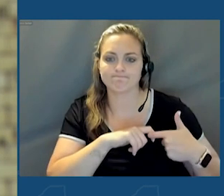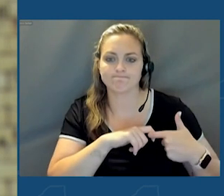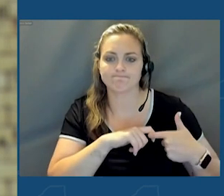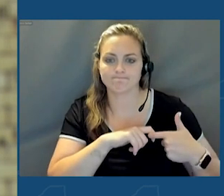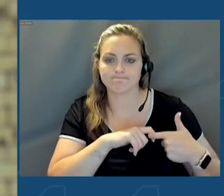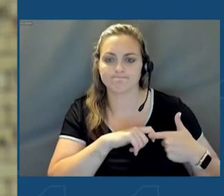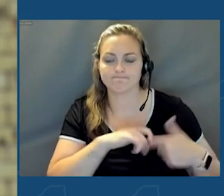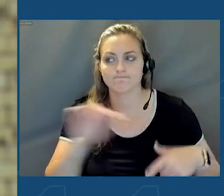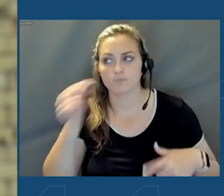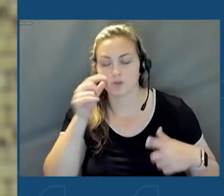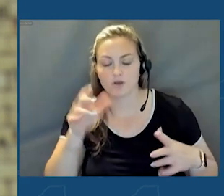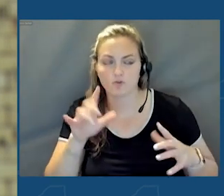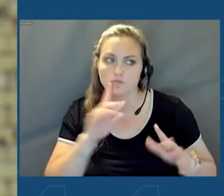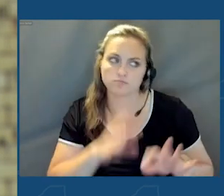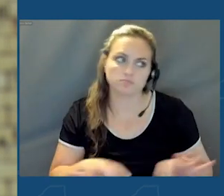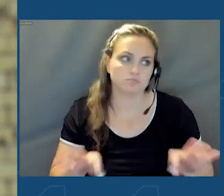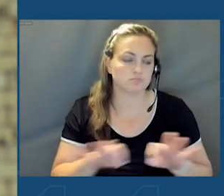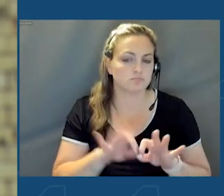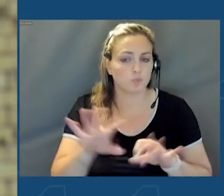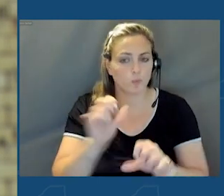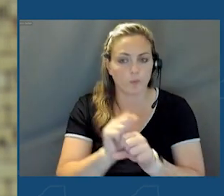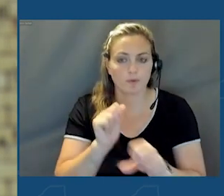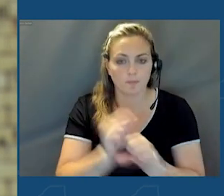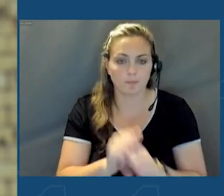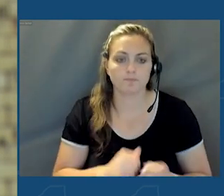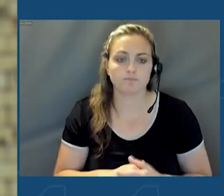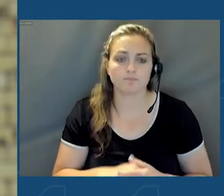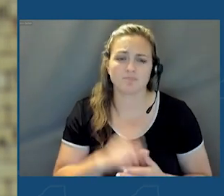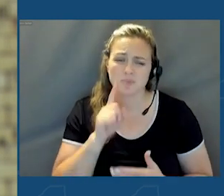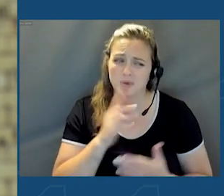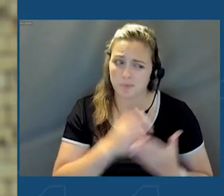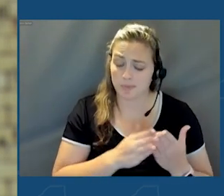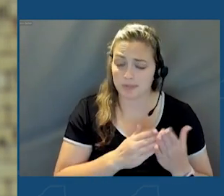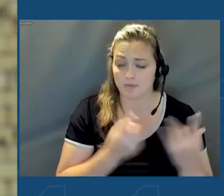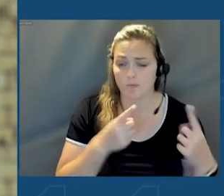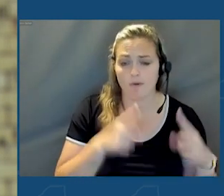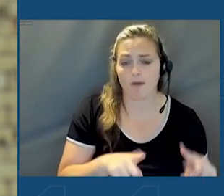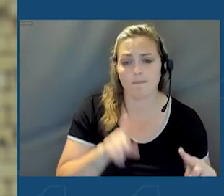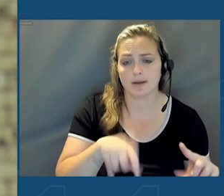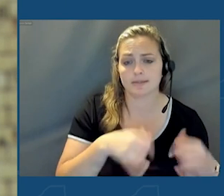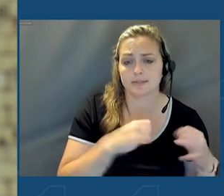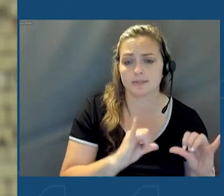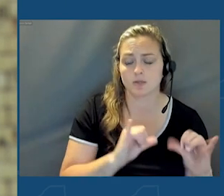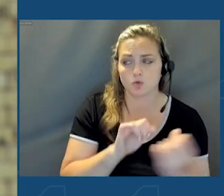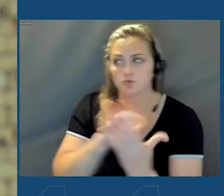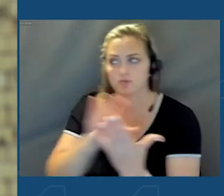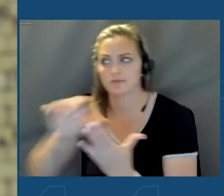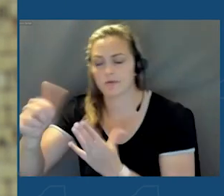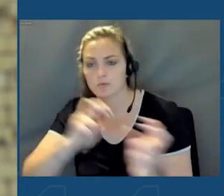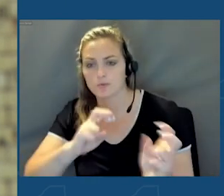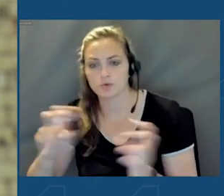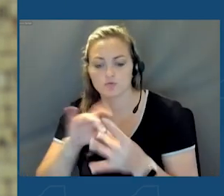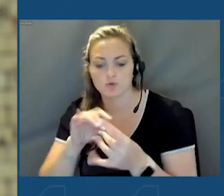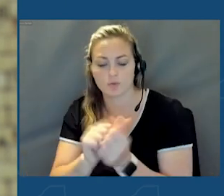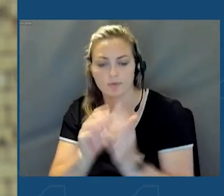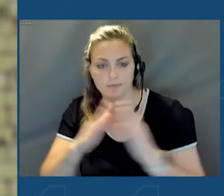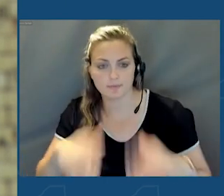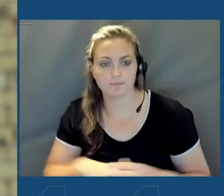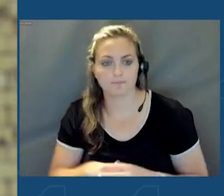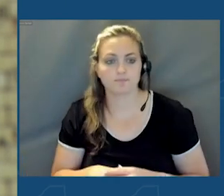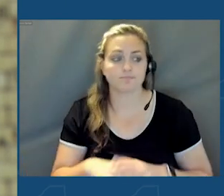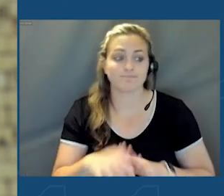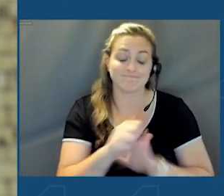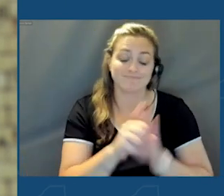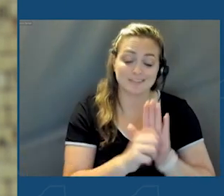actions today are critical, yet they're only a piece of what needs to happen in New York State to address our housing crisis. We need the state